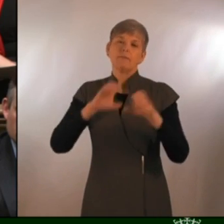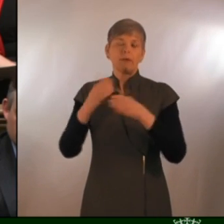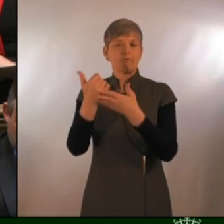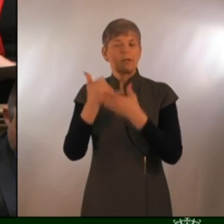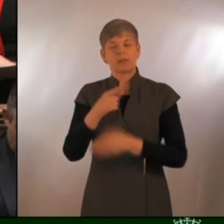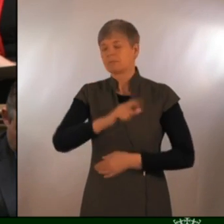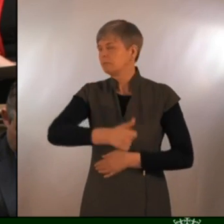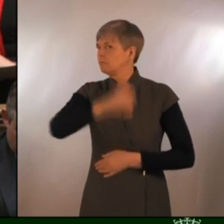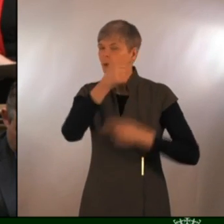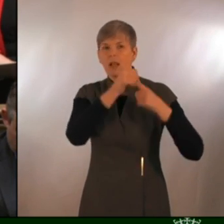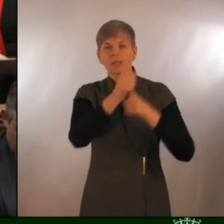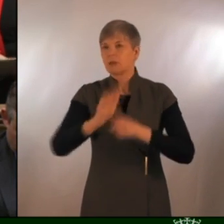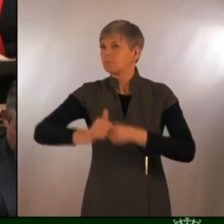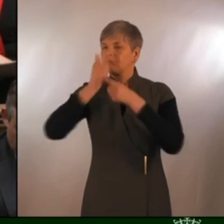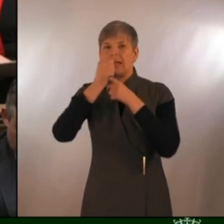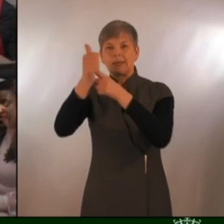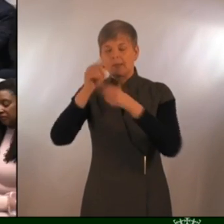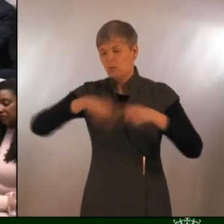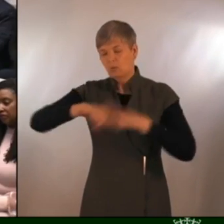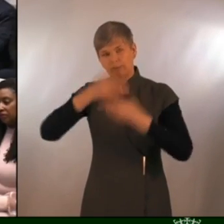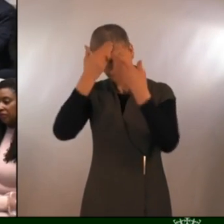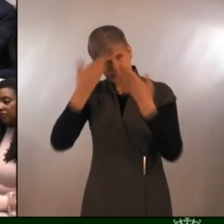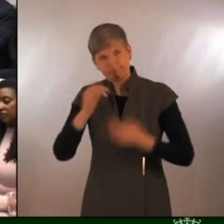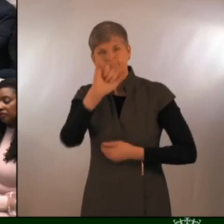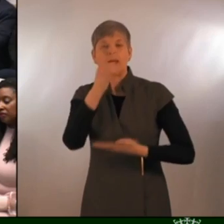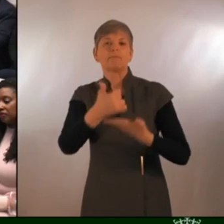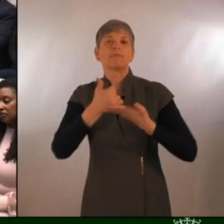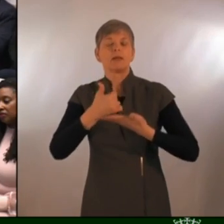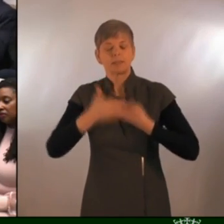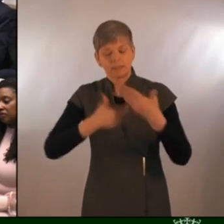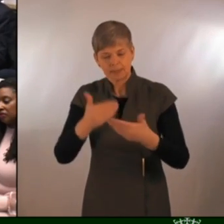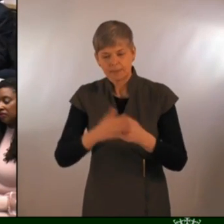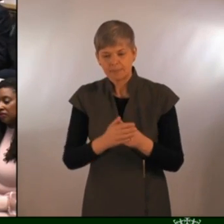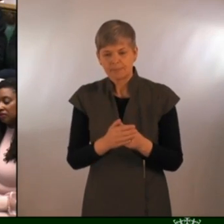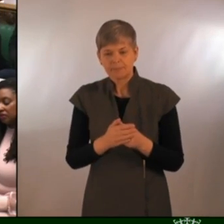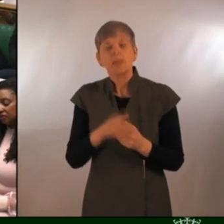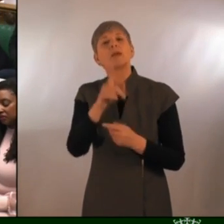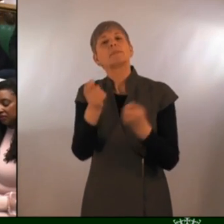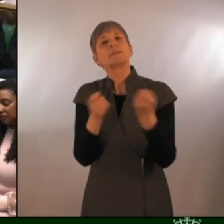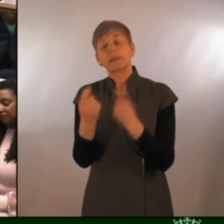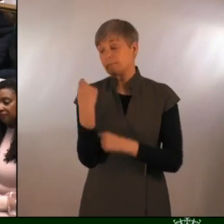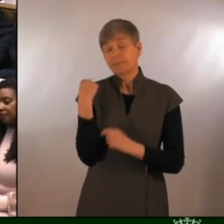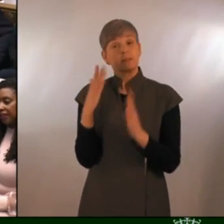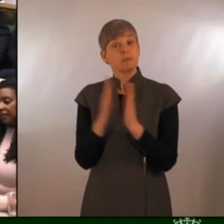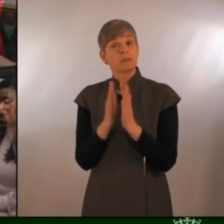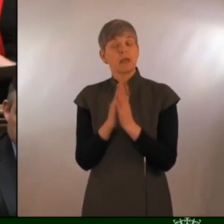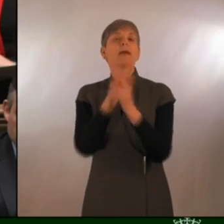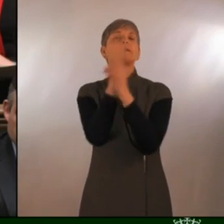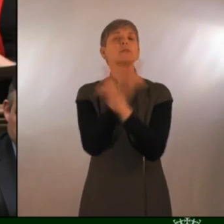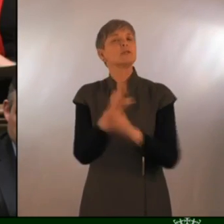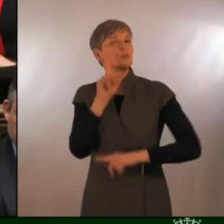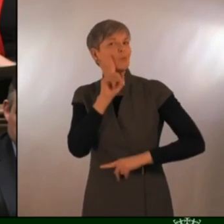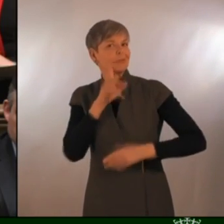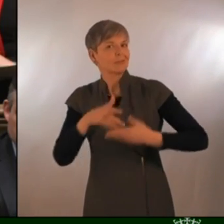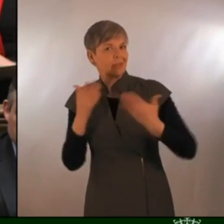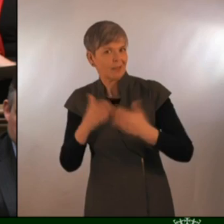leadership throughout, and we will continue to follow their advice. Mr. Speaker, Sunday was International Women's Day, a day when we